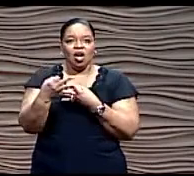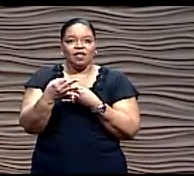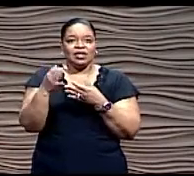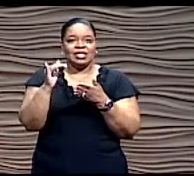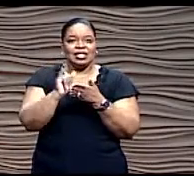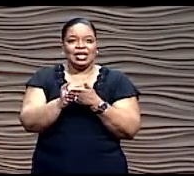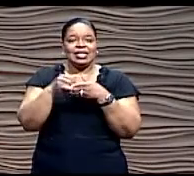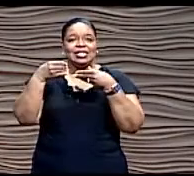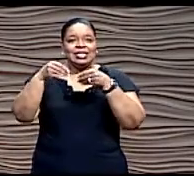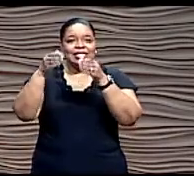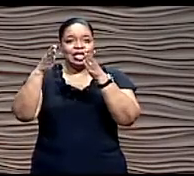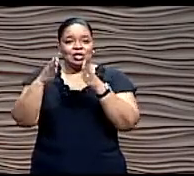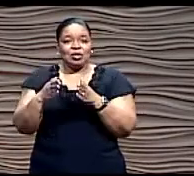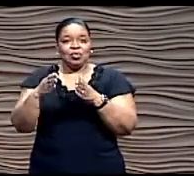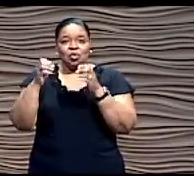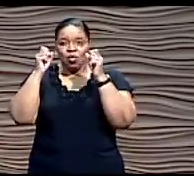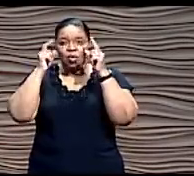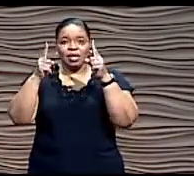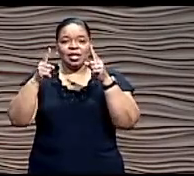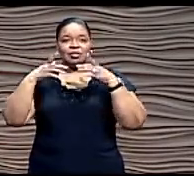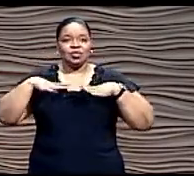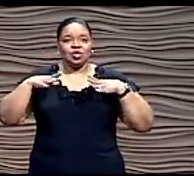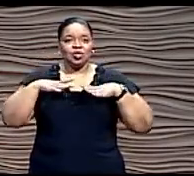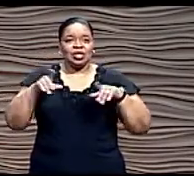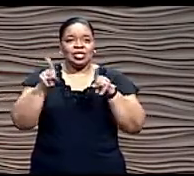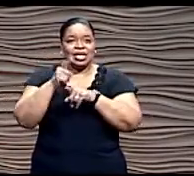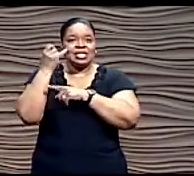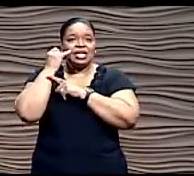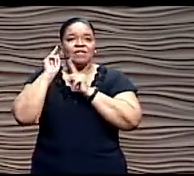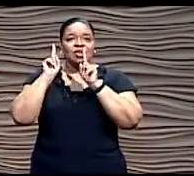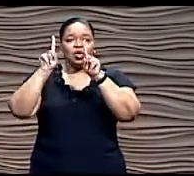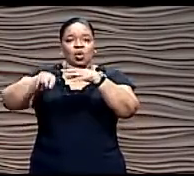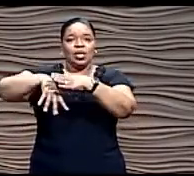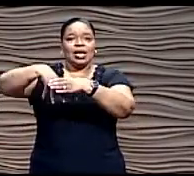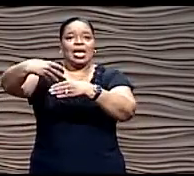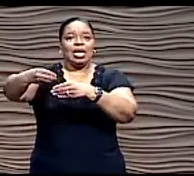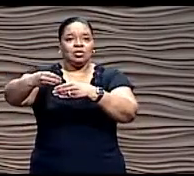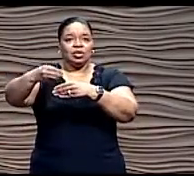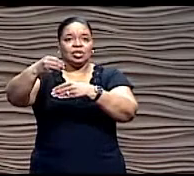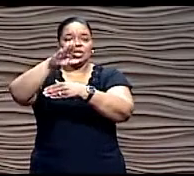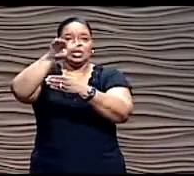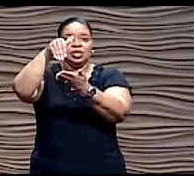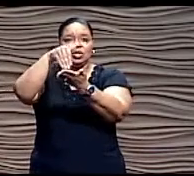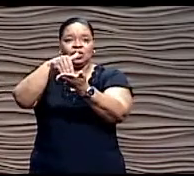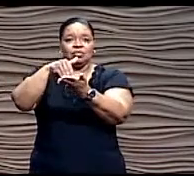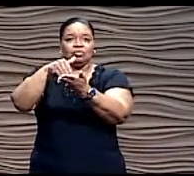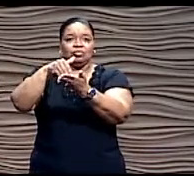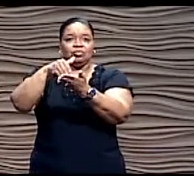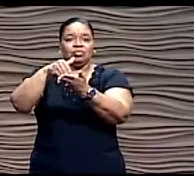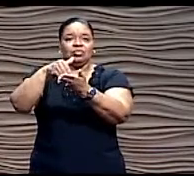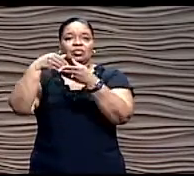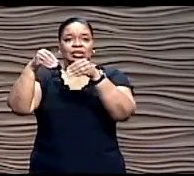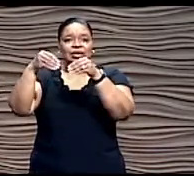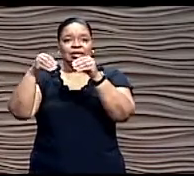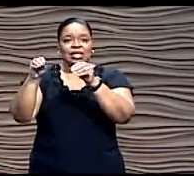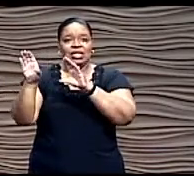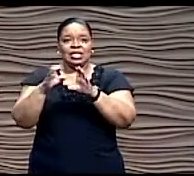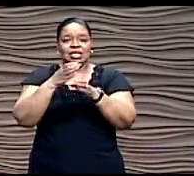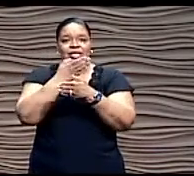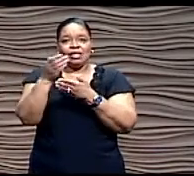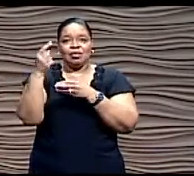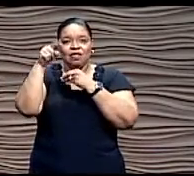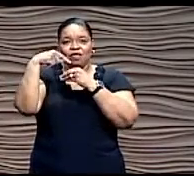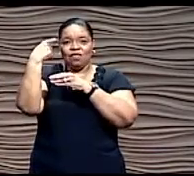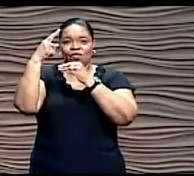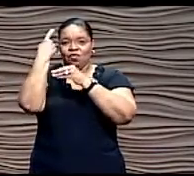that salespeople get up and get dressed as if they're going out into the marketplace because it does something to the